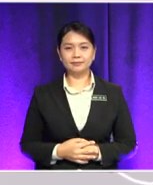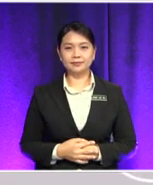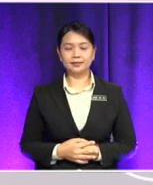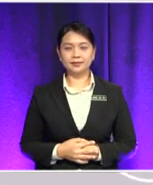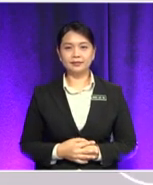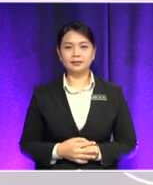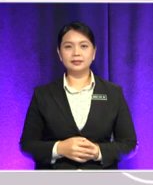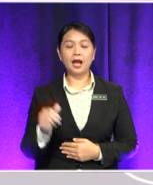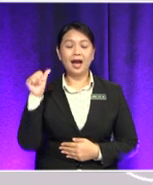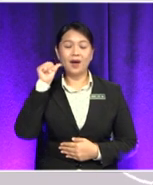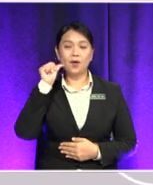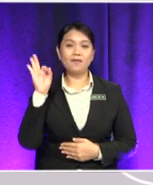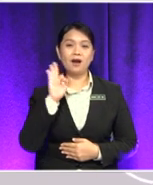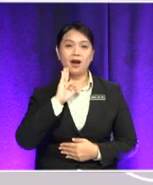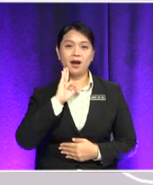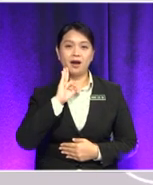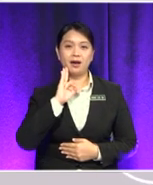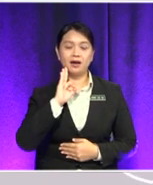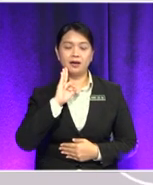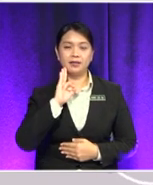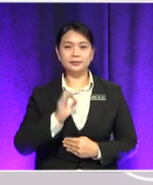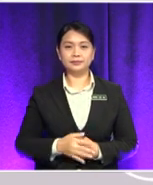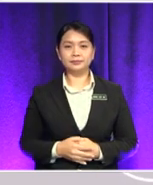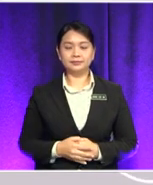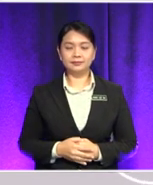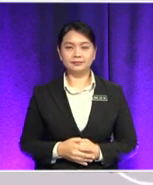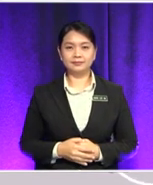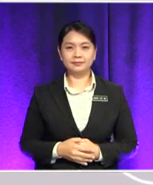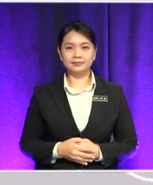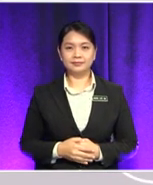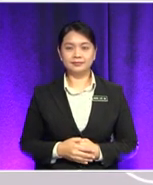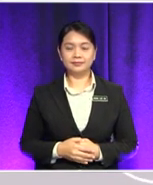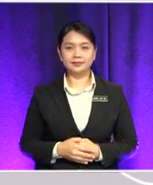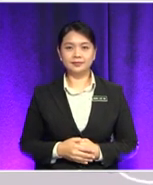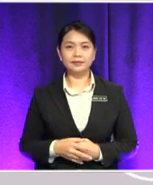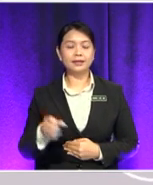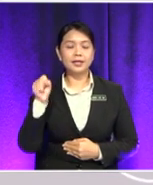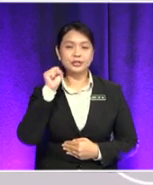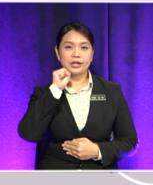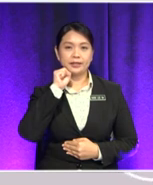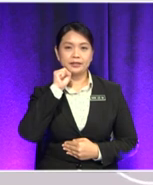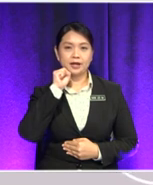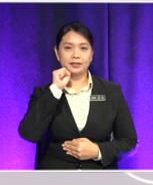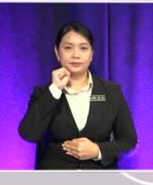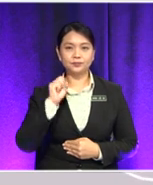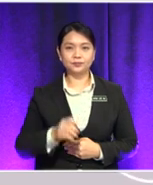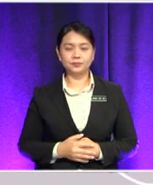Alpha. Alpha. And last but not least, we have Shahira. Hi, Shahira.